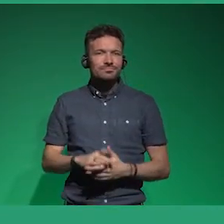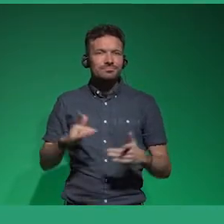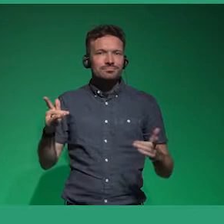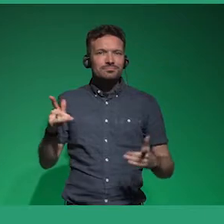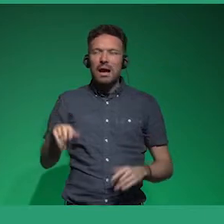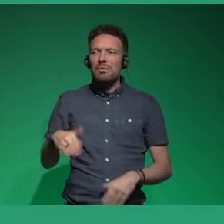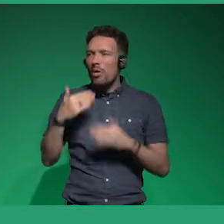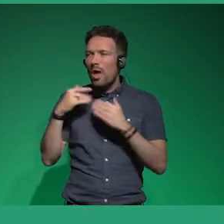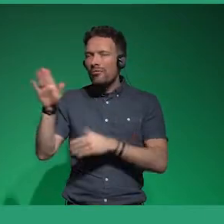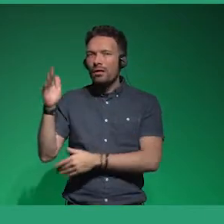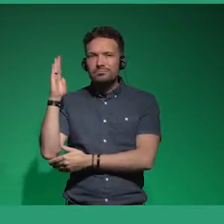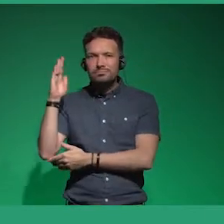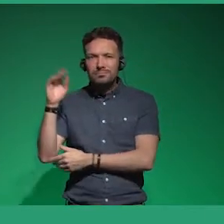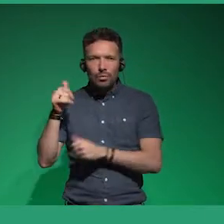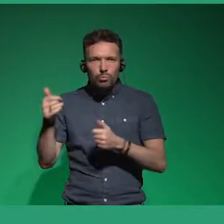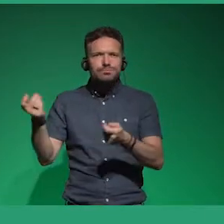So